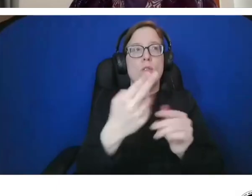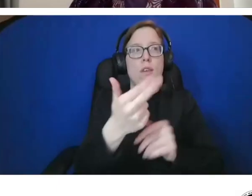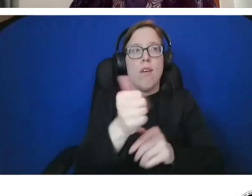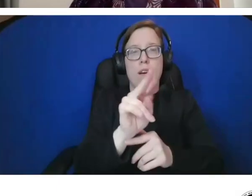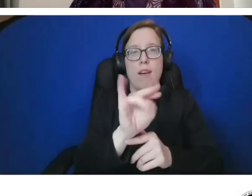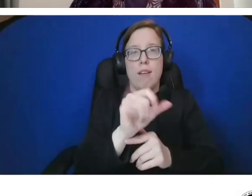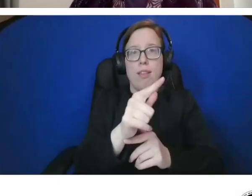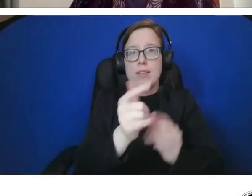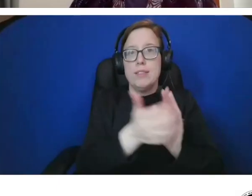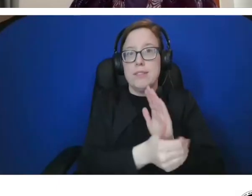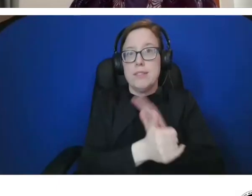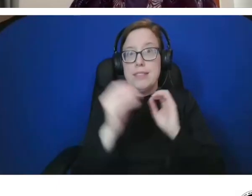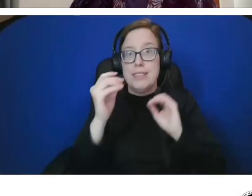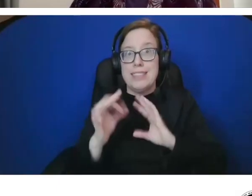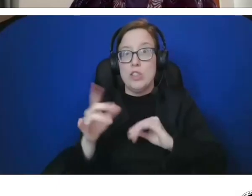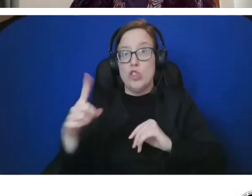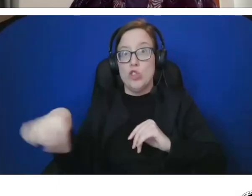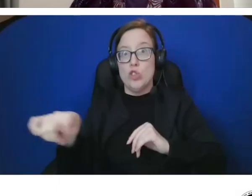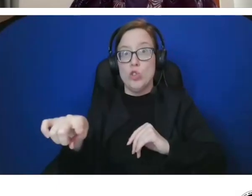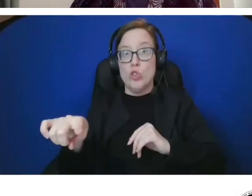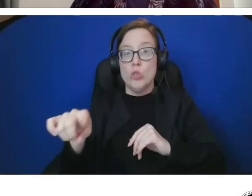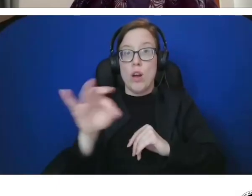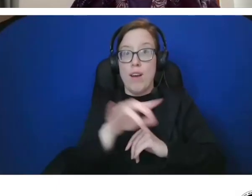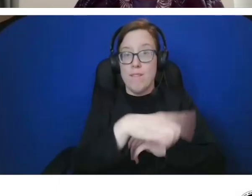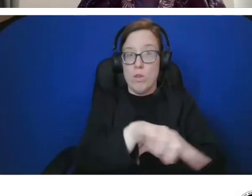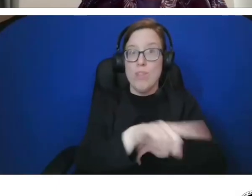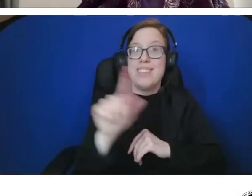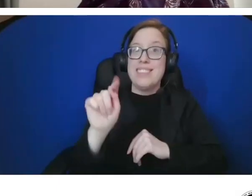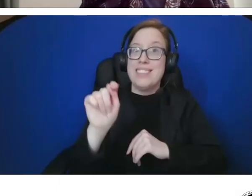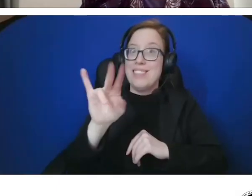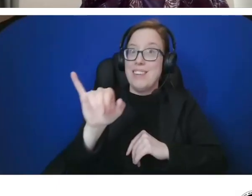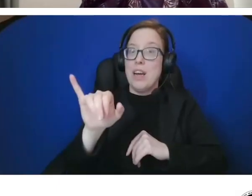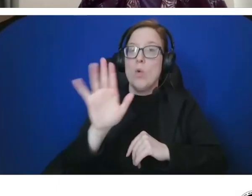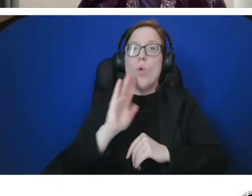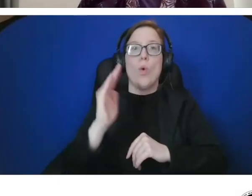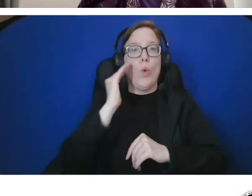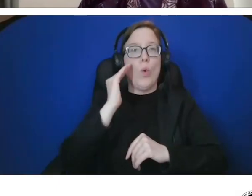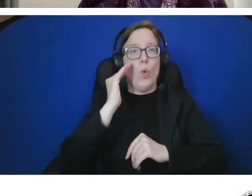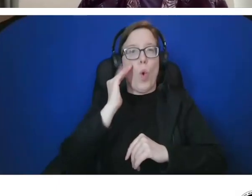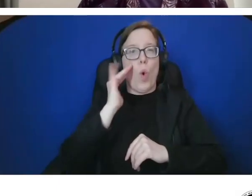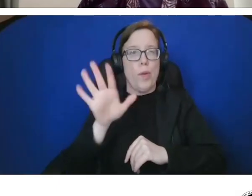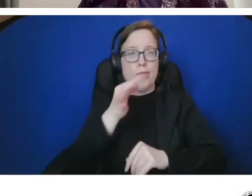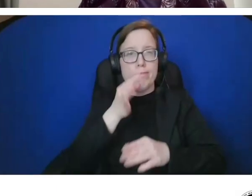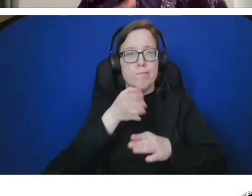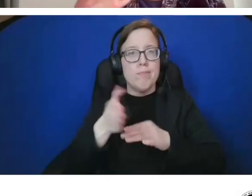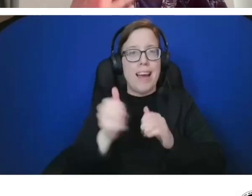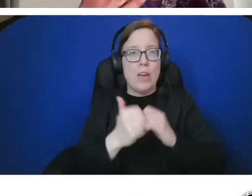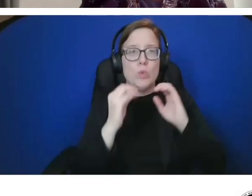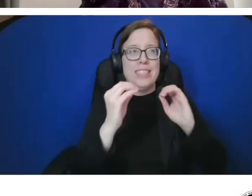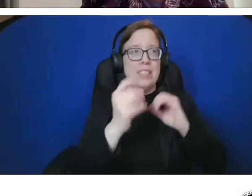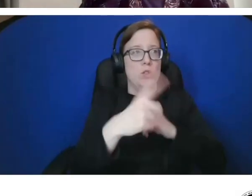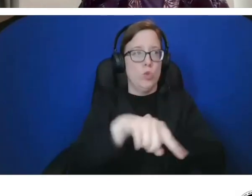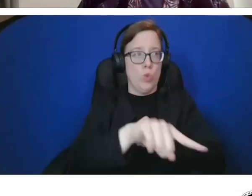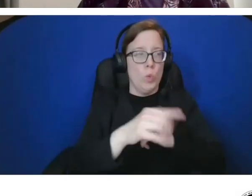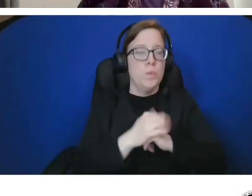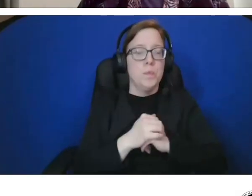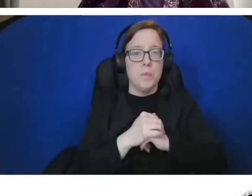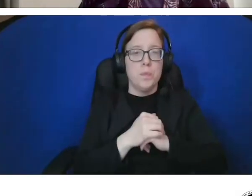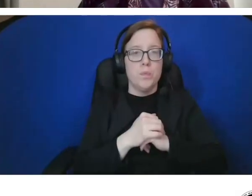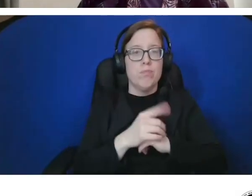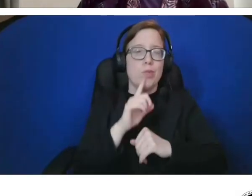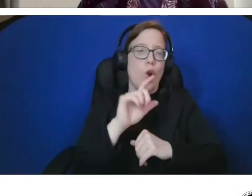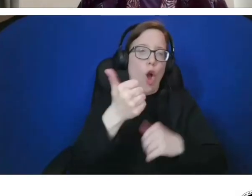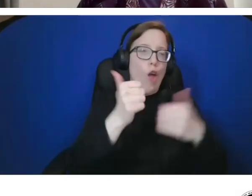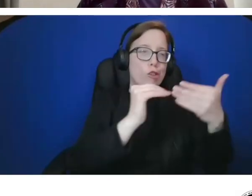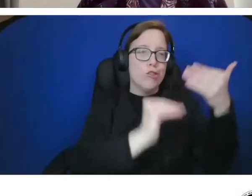skills that the teacher of students with visual impairment, the TVI, will know a lot about and how to teach those. And